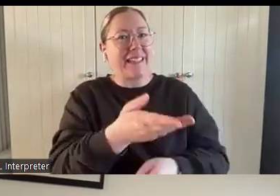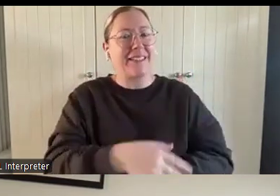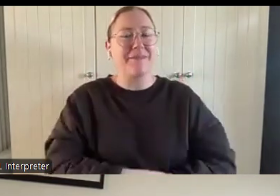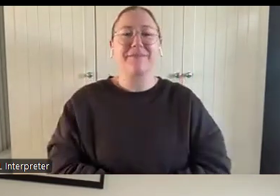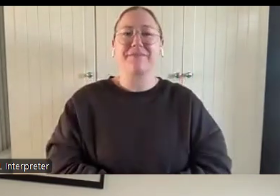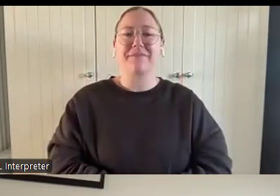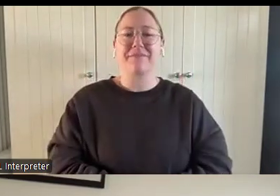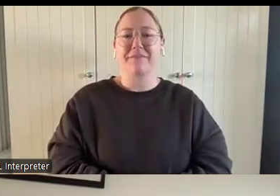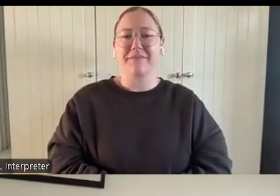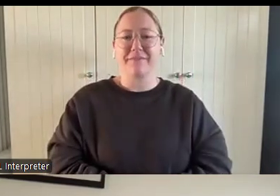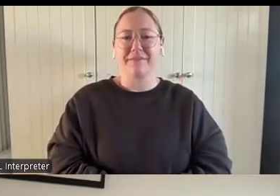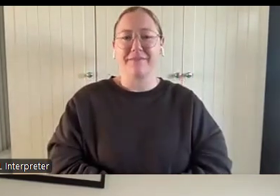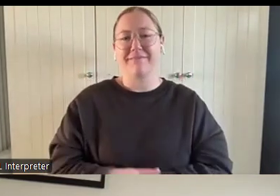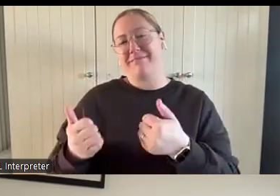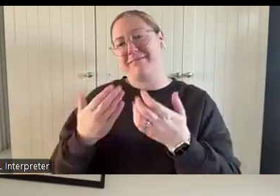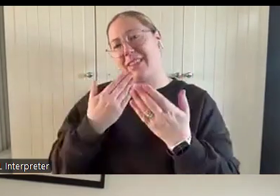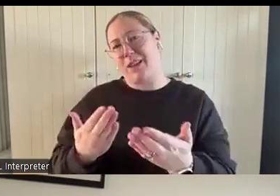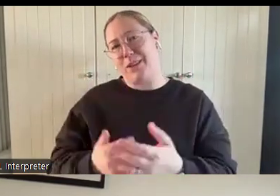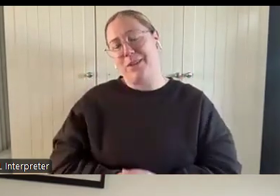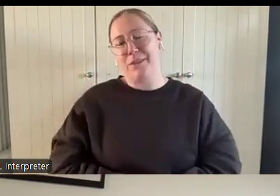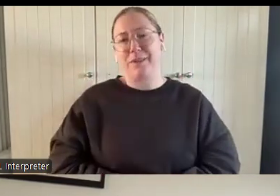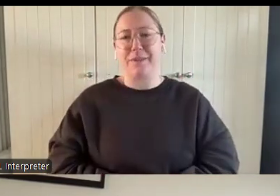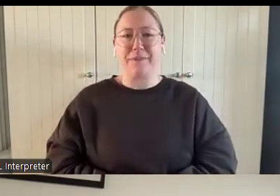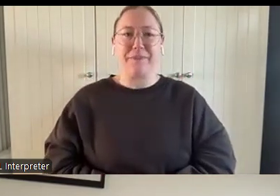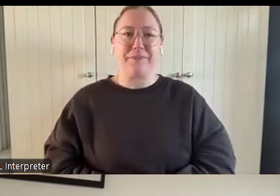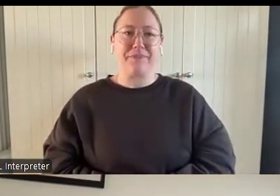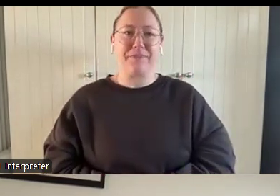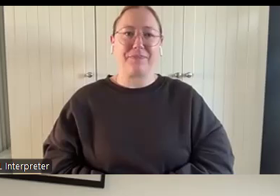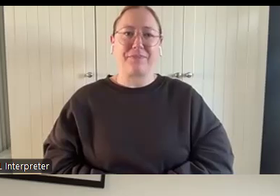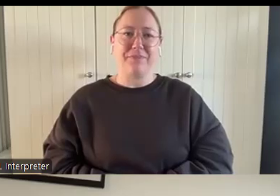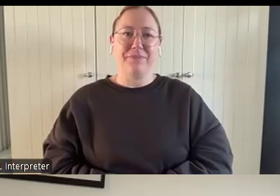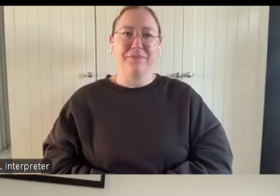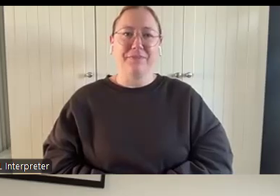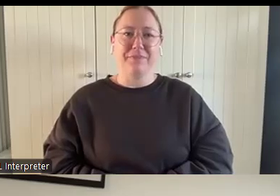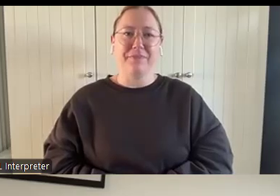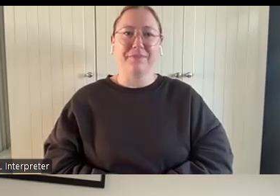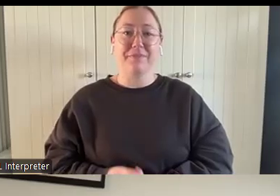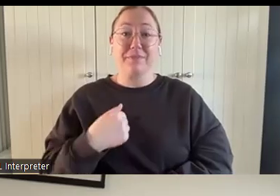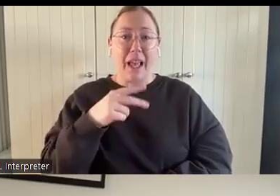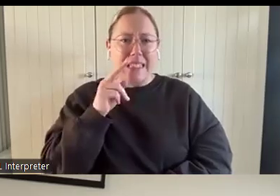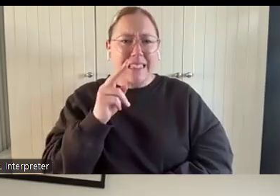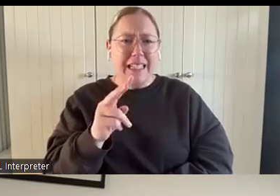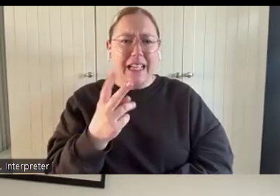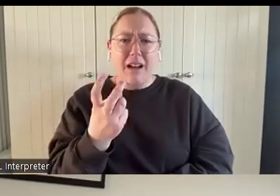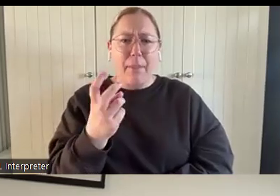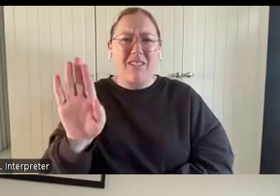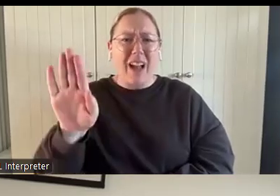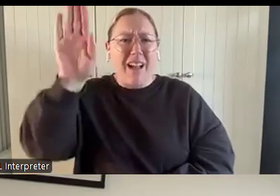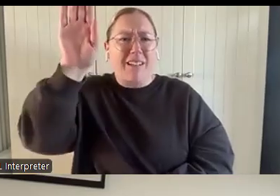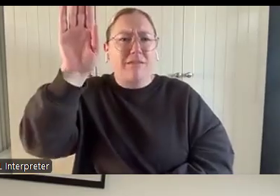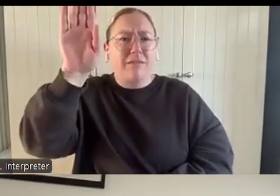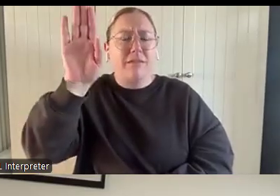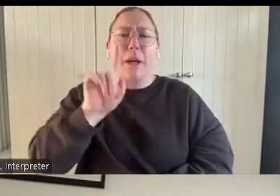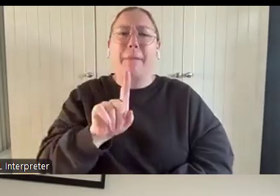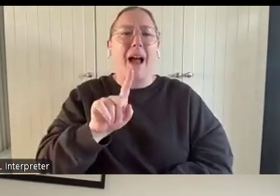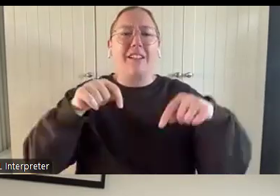much, all of you, for sharing that. Just a reminder as well, I can see a couple of hands up, but we are not doing Q&A in